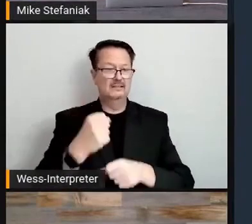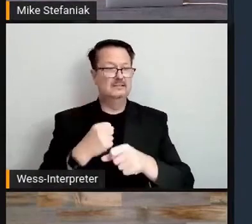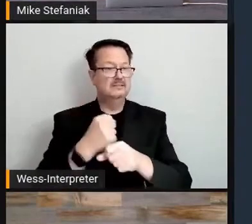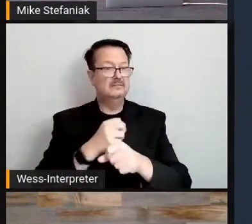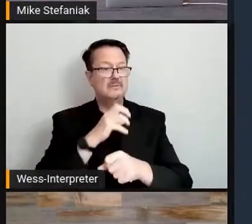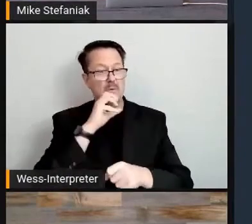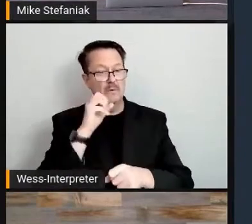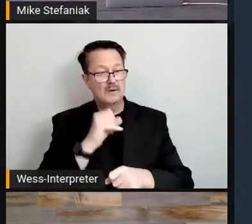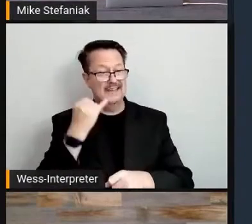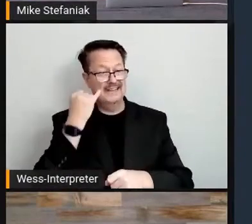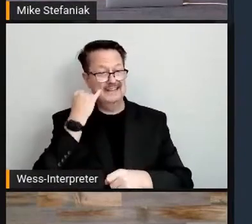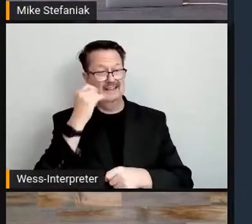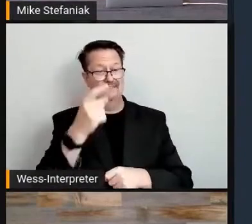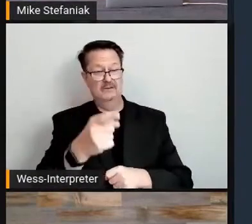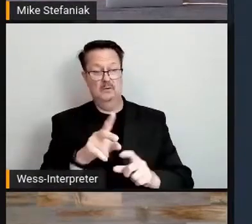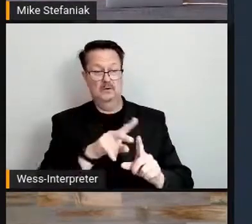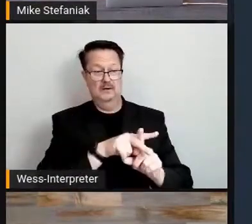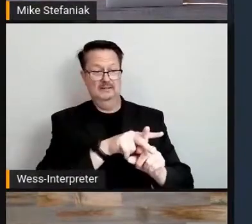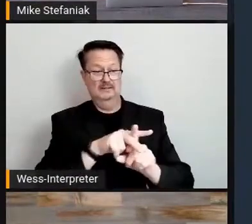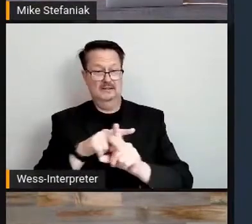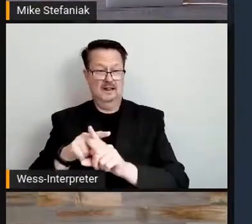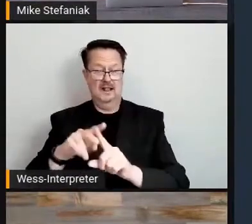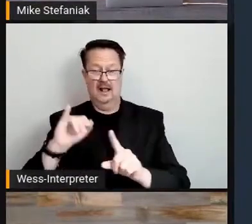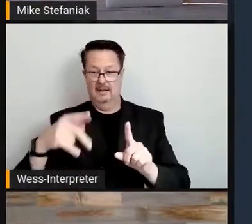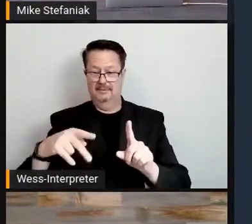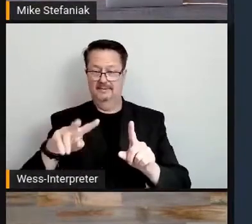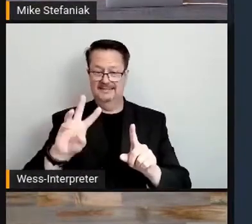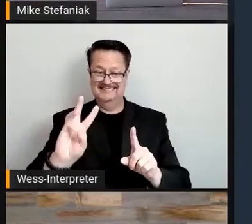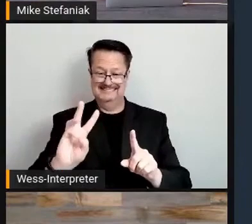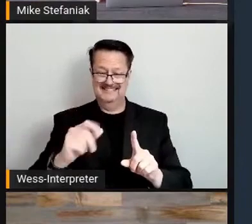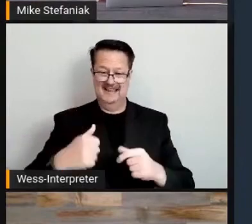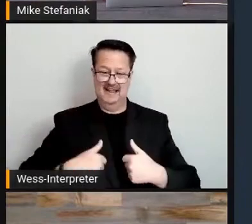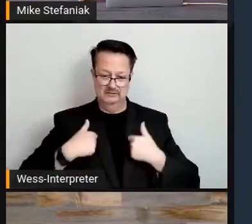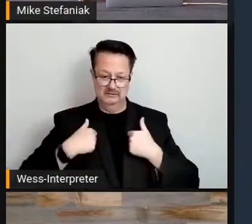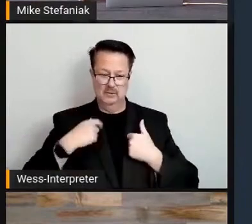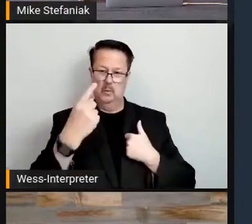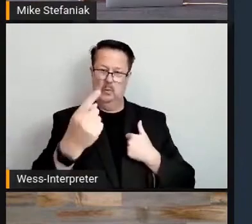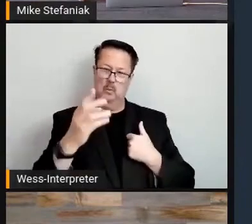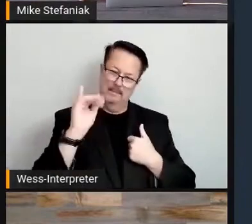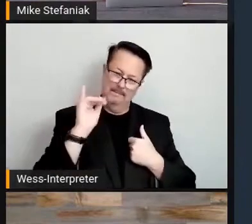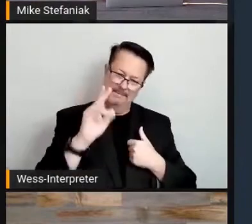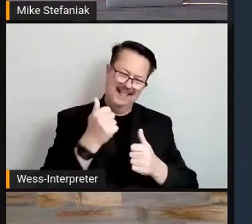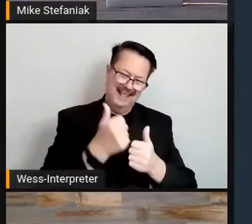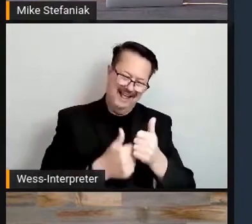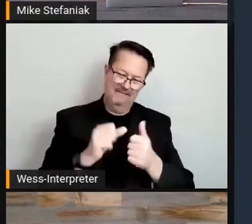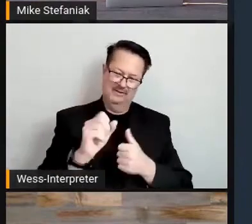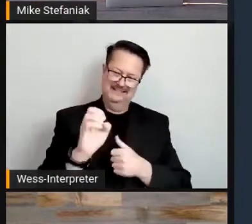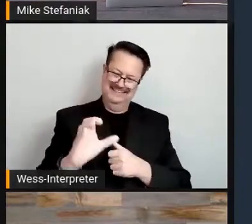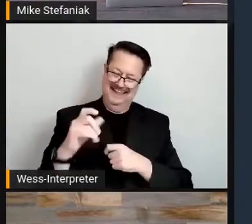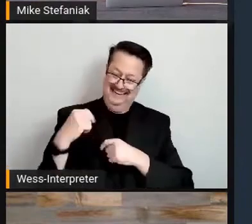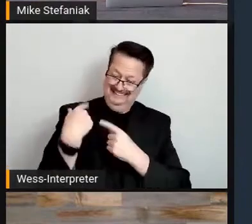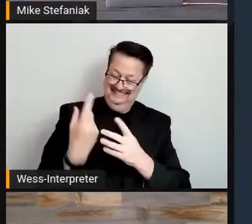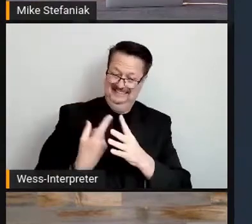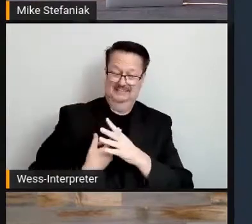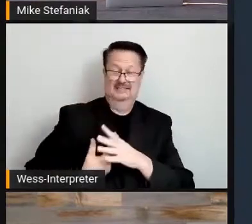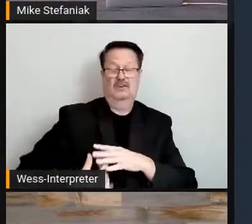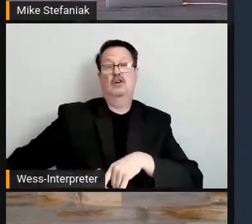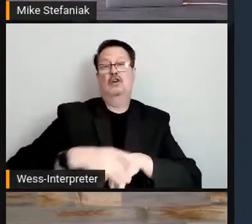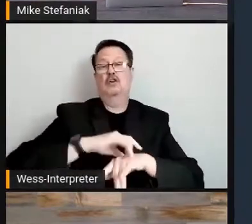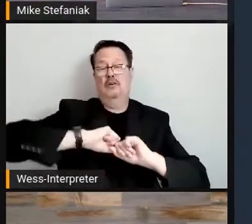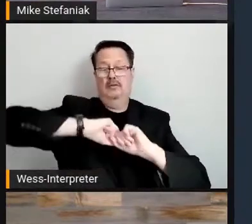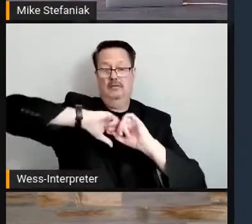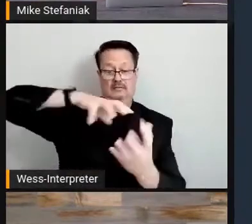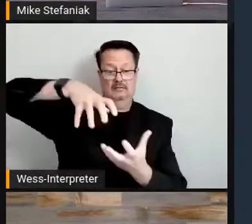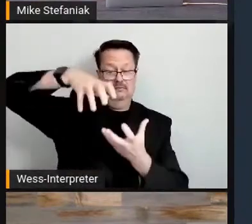were assigning IPv6 addresses at a rate of 1 billion every second, since the Earth was formed, you've only used